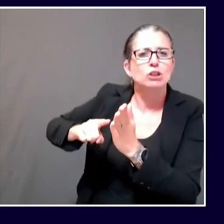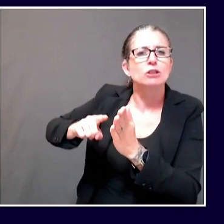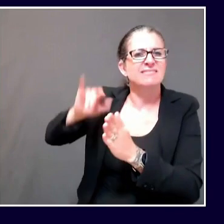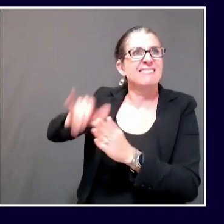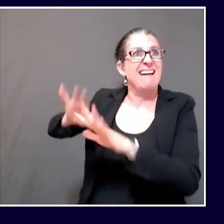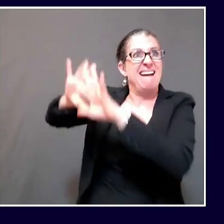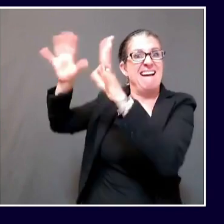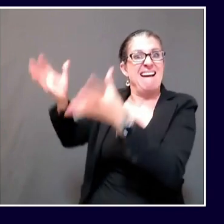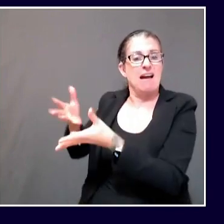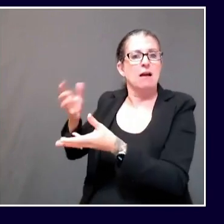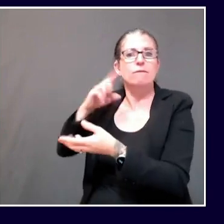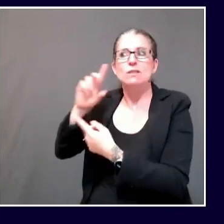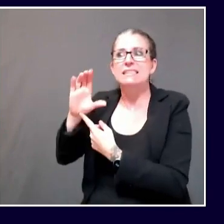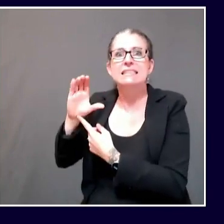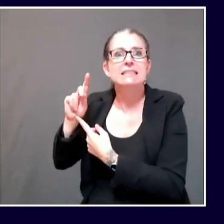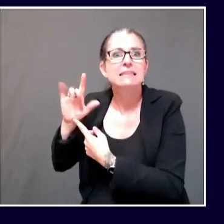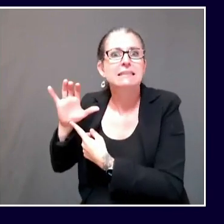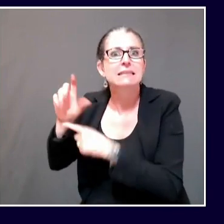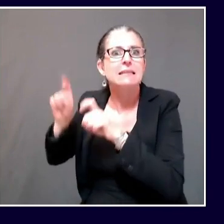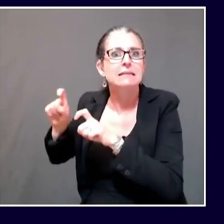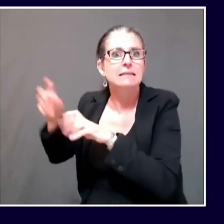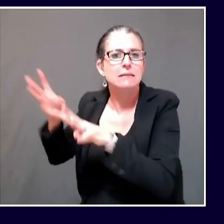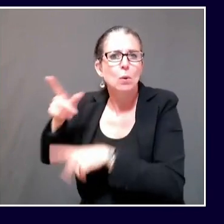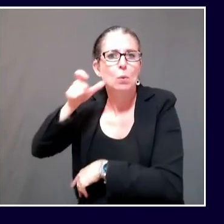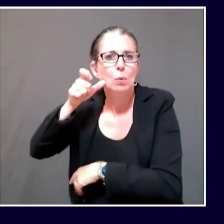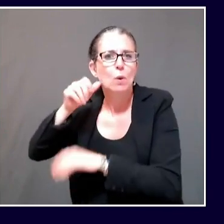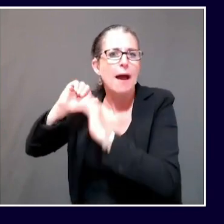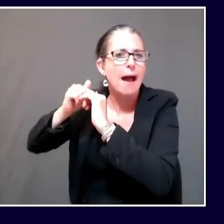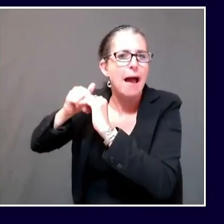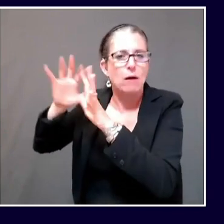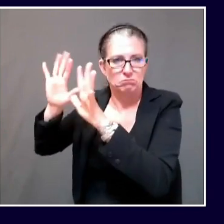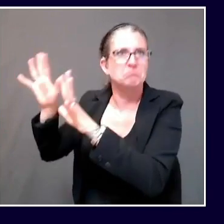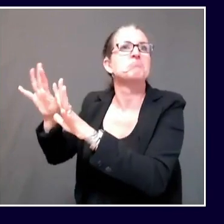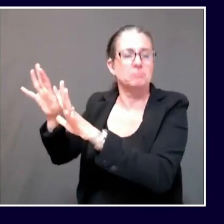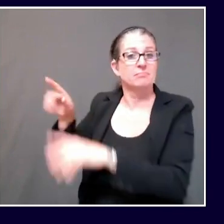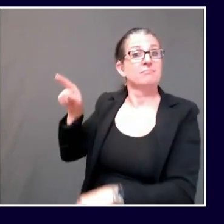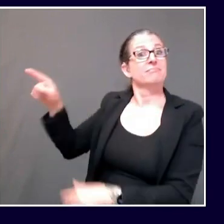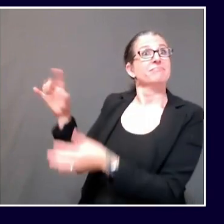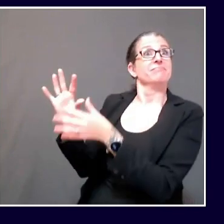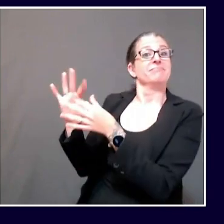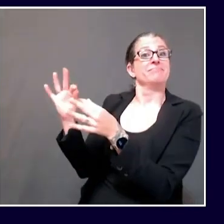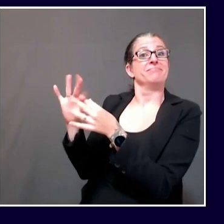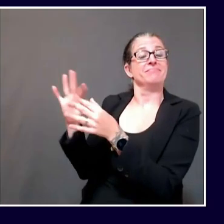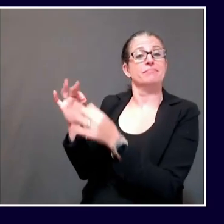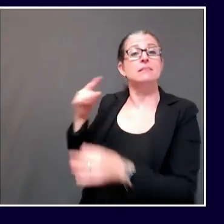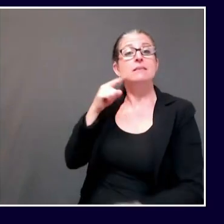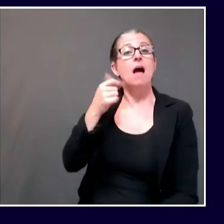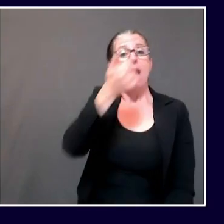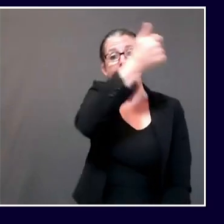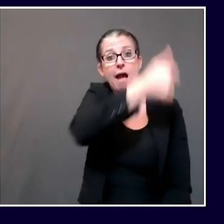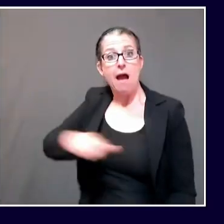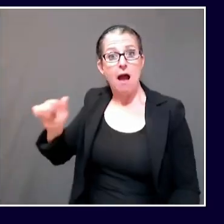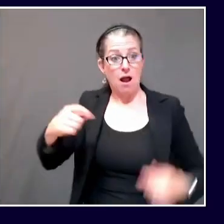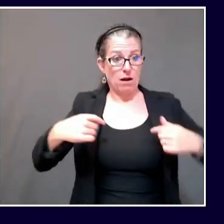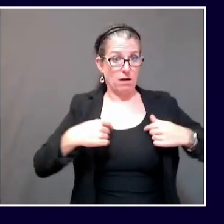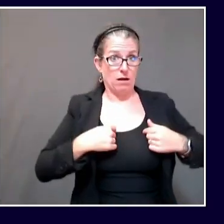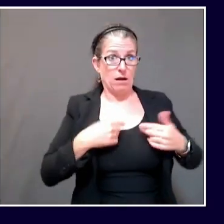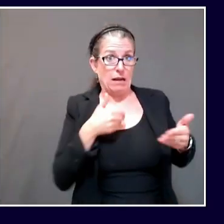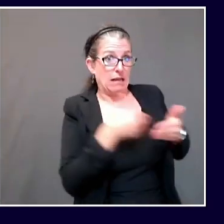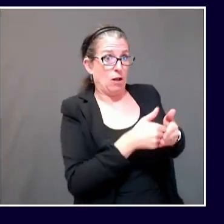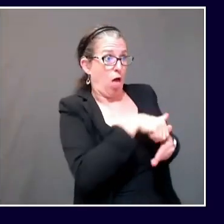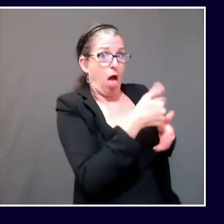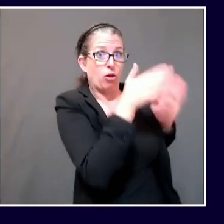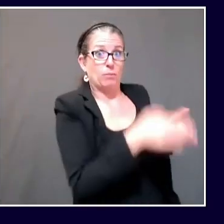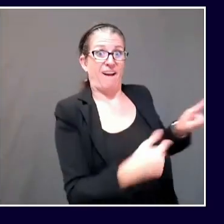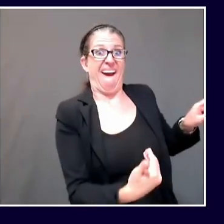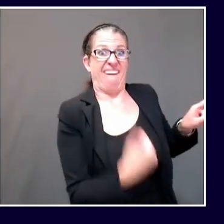pertain to individuals who are close contacts of confirmed cases who do not have symptoms. So,